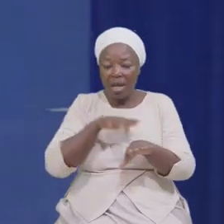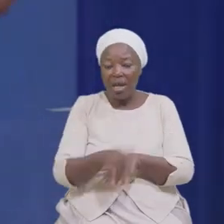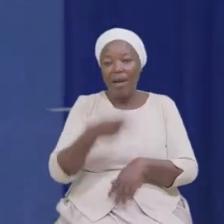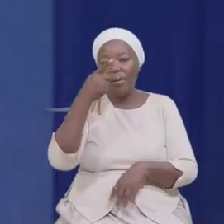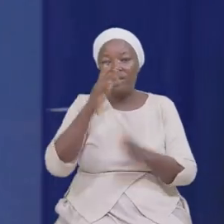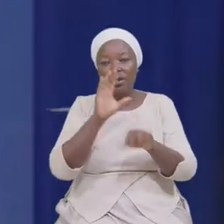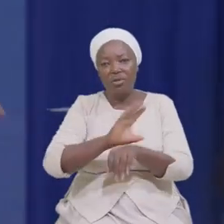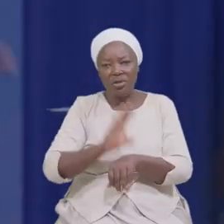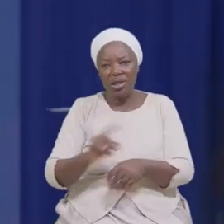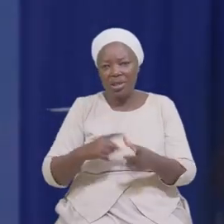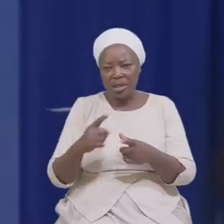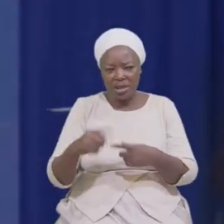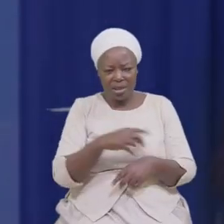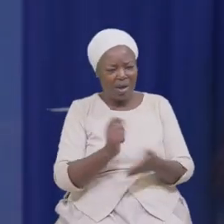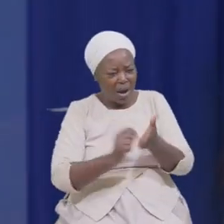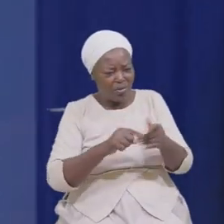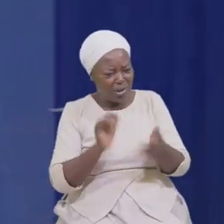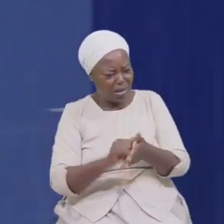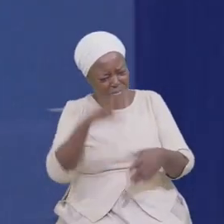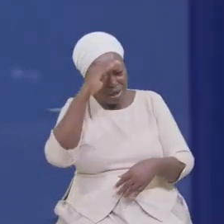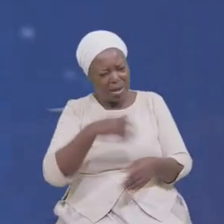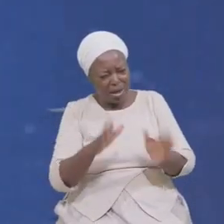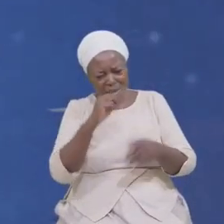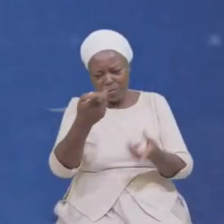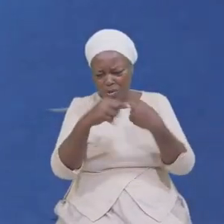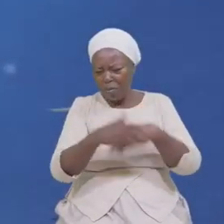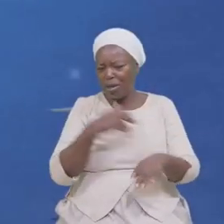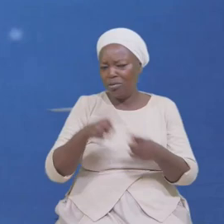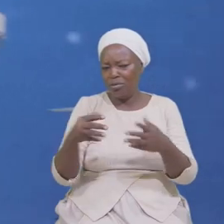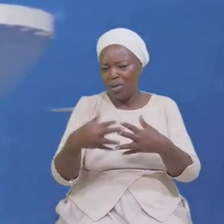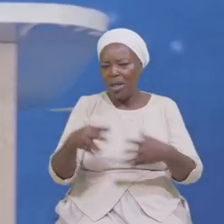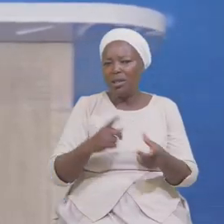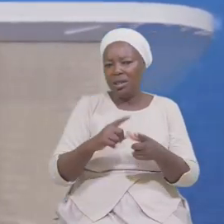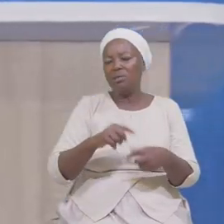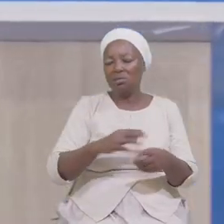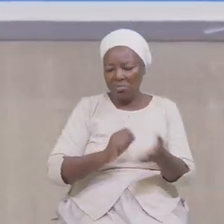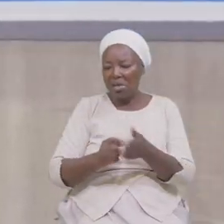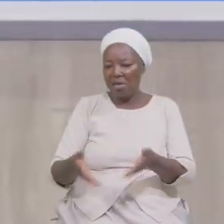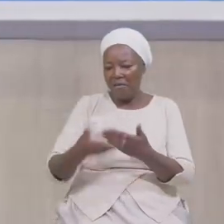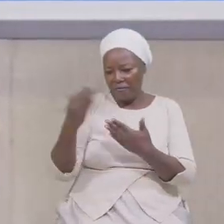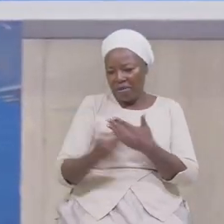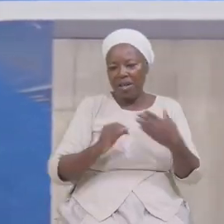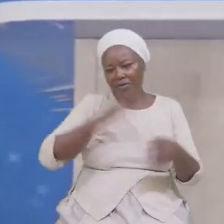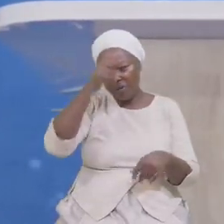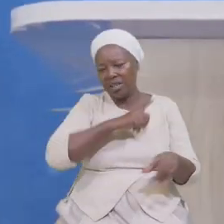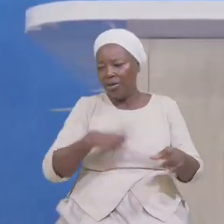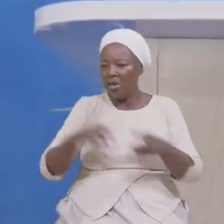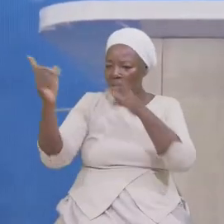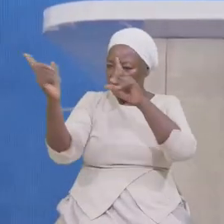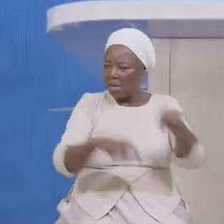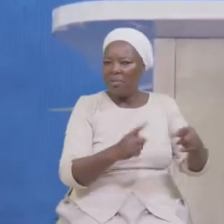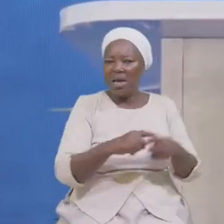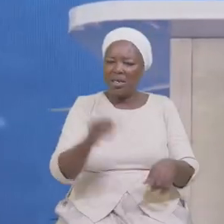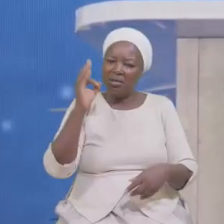"Okay, write to that man. Let him come." And so I came. I taught them on the gifts of the Spirit. I taught them on the manifestation